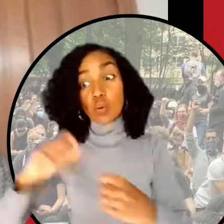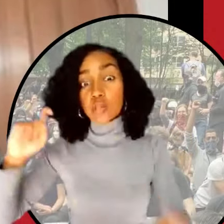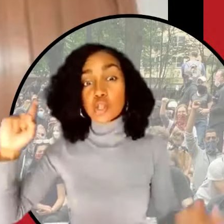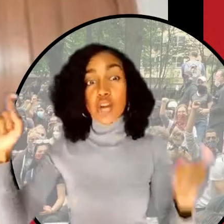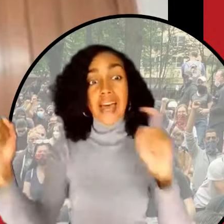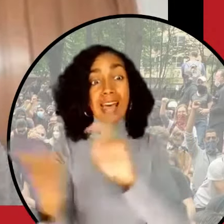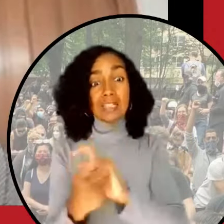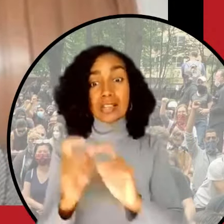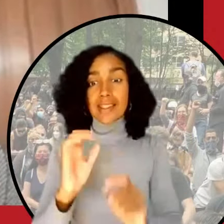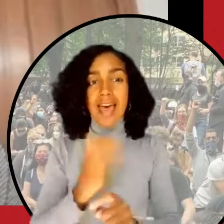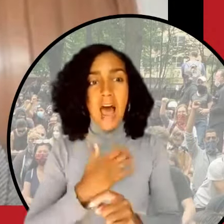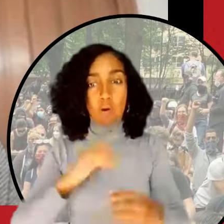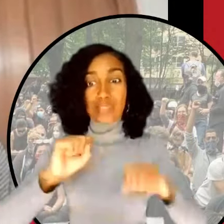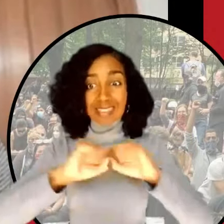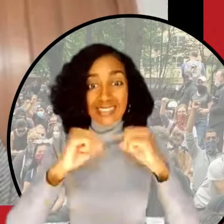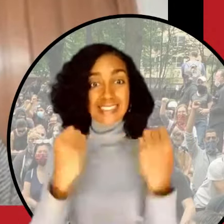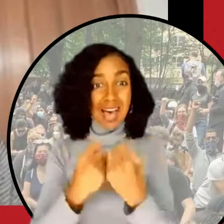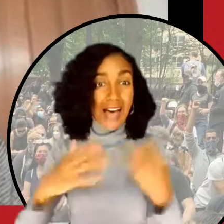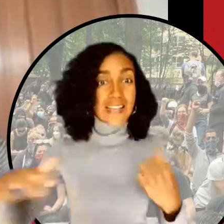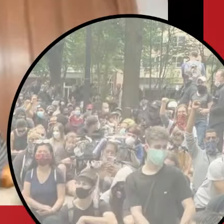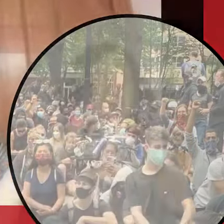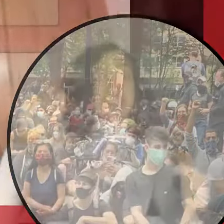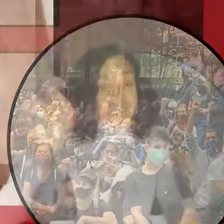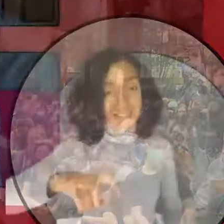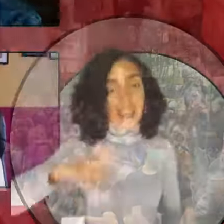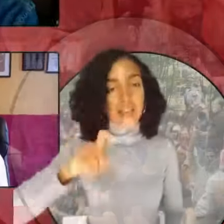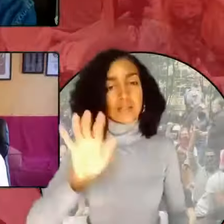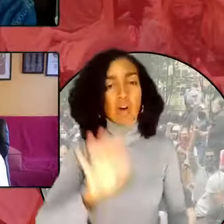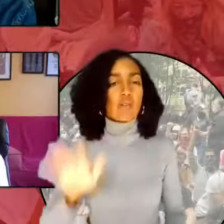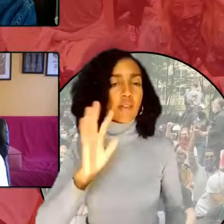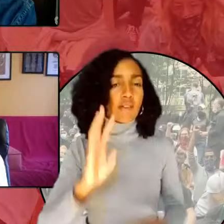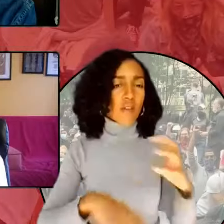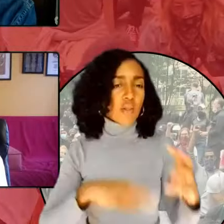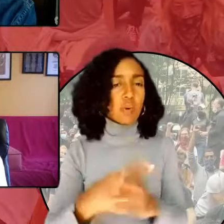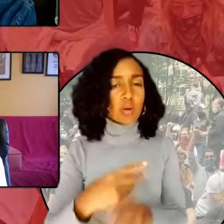humanity needs around the world.